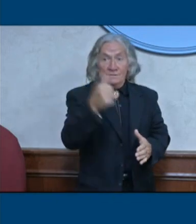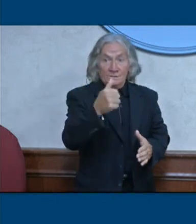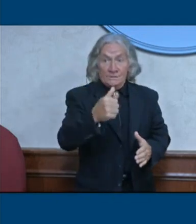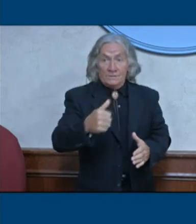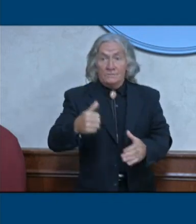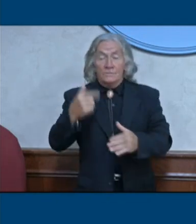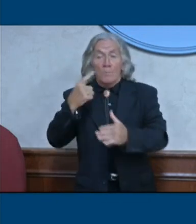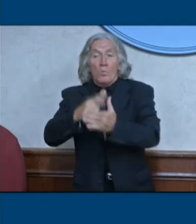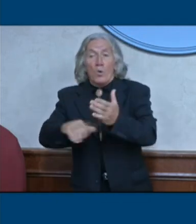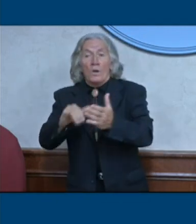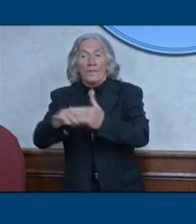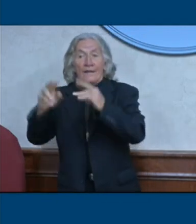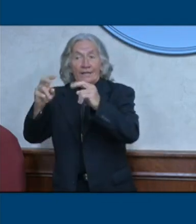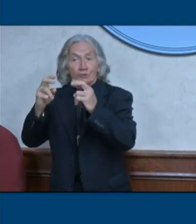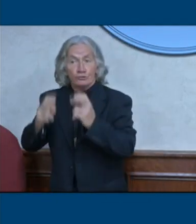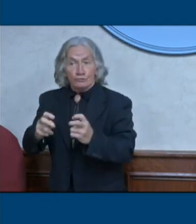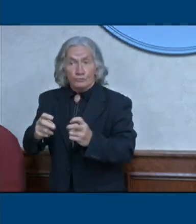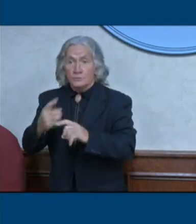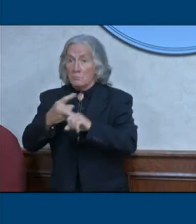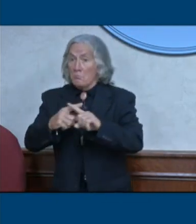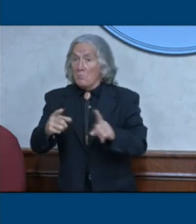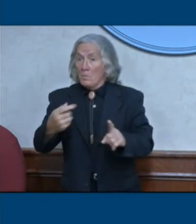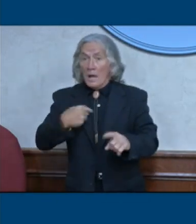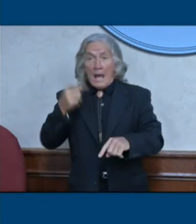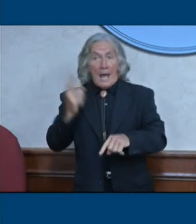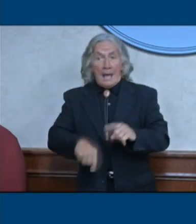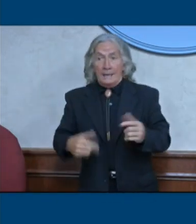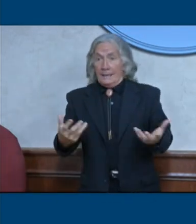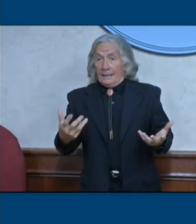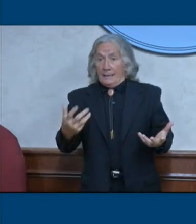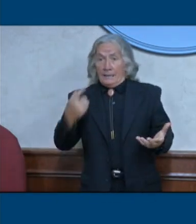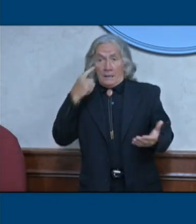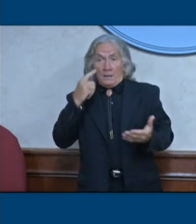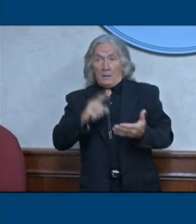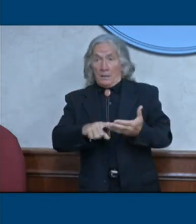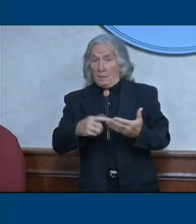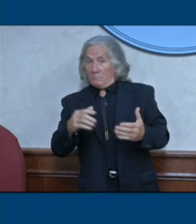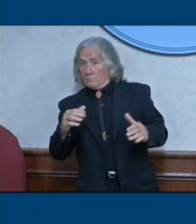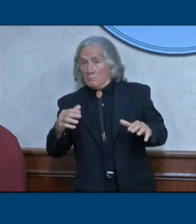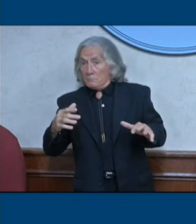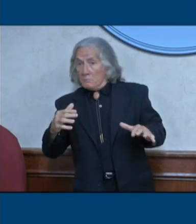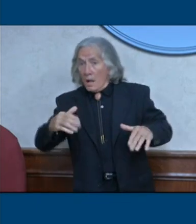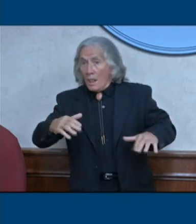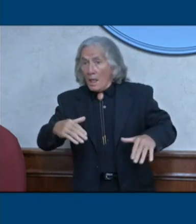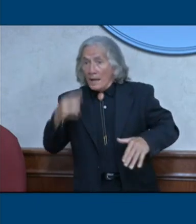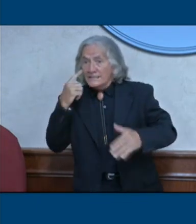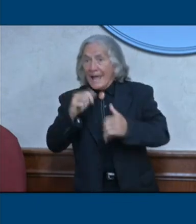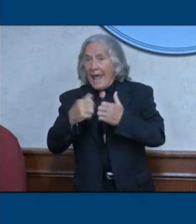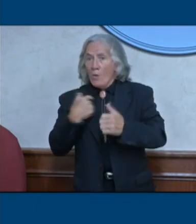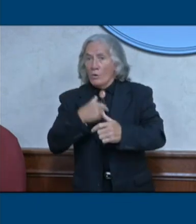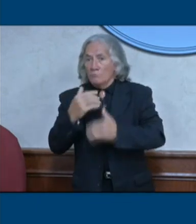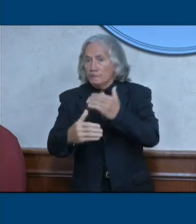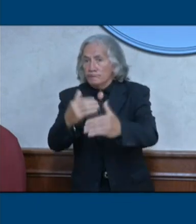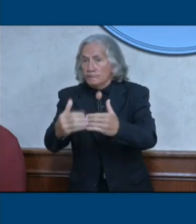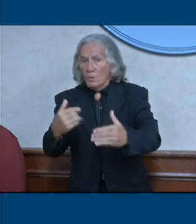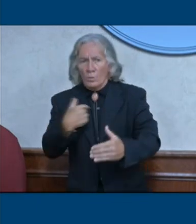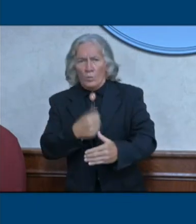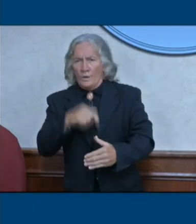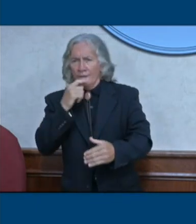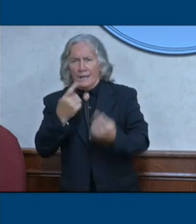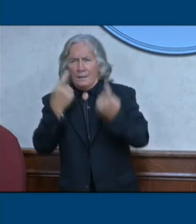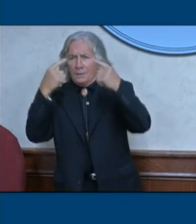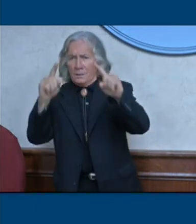themselves for the product they issue today, I can't tell or know what they are saying, how we are coming up short.